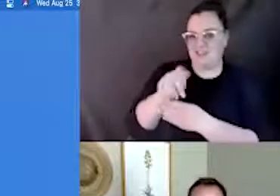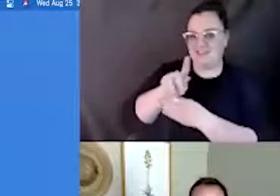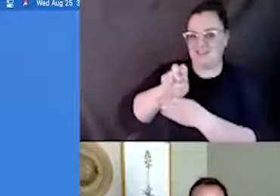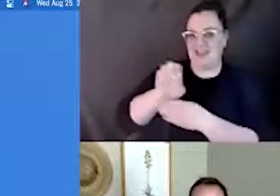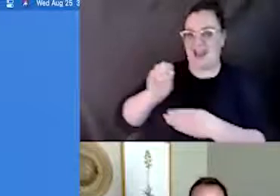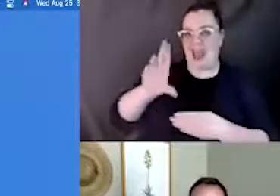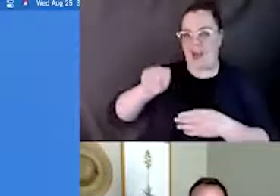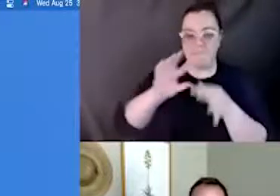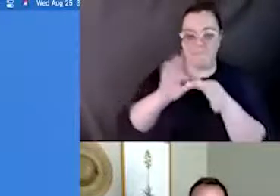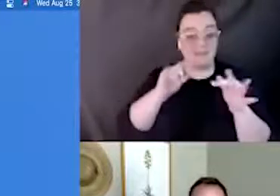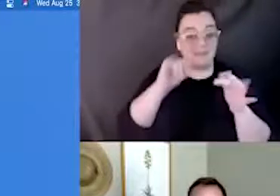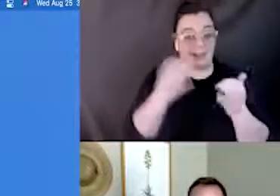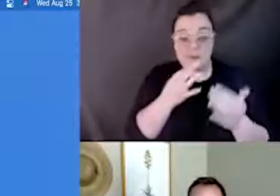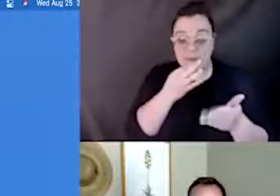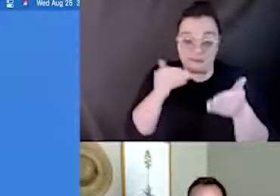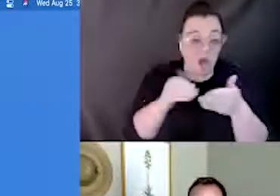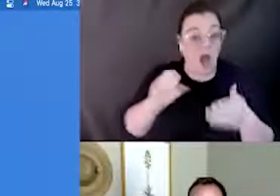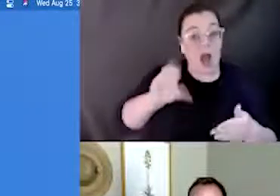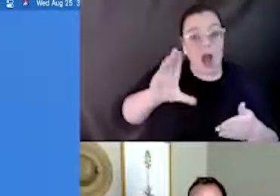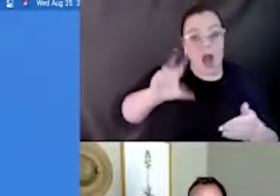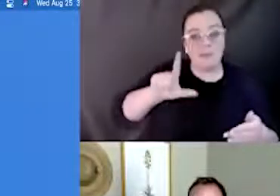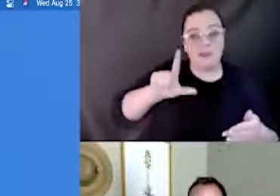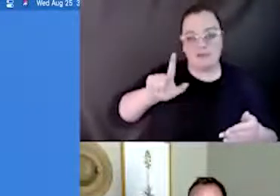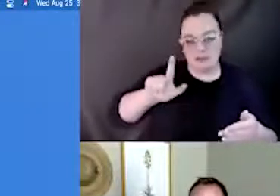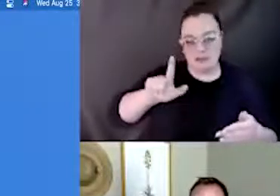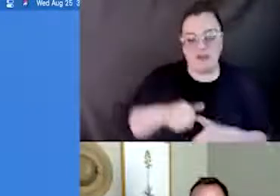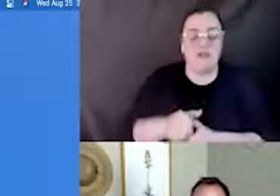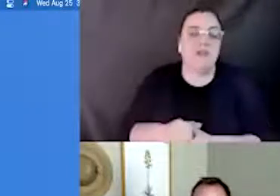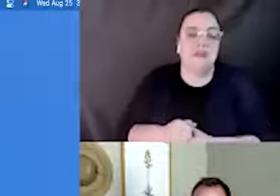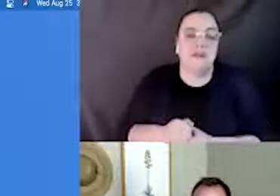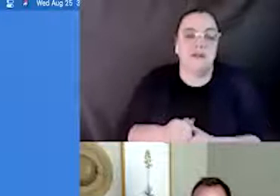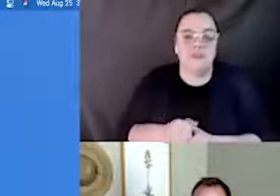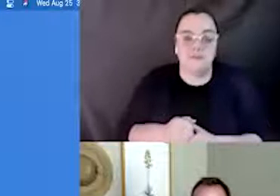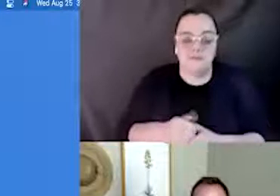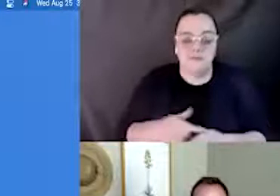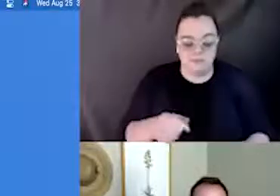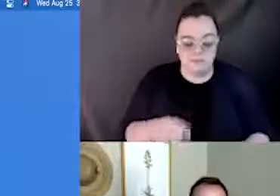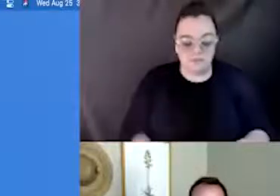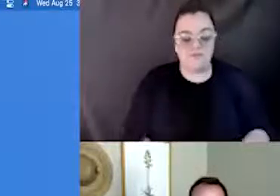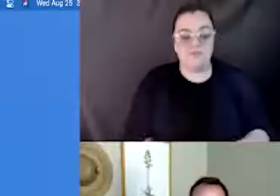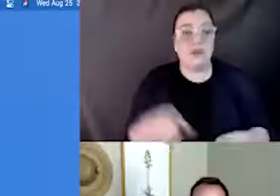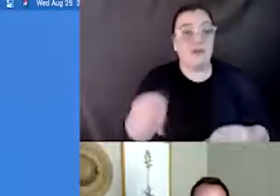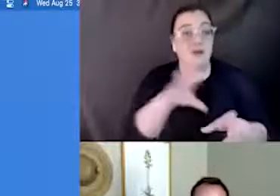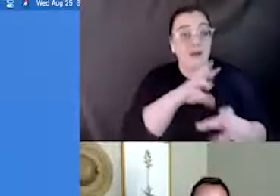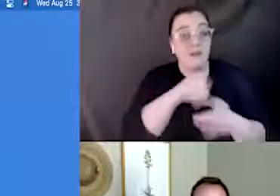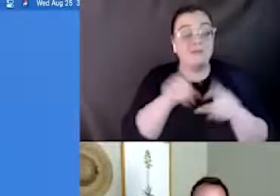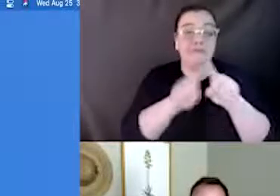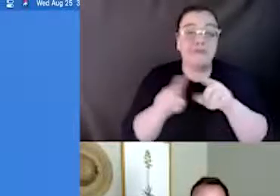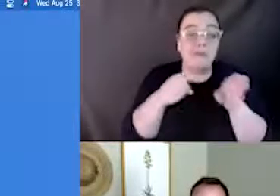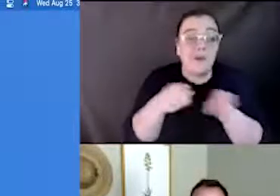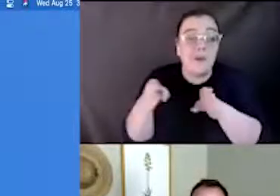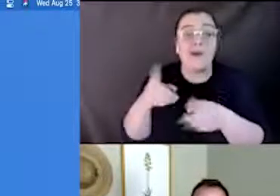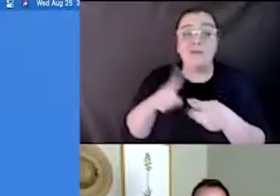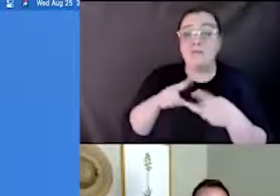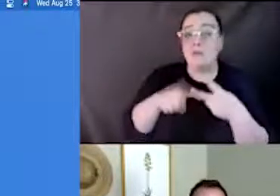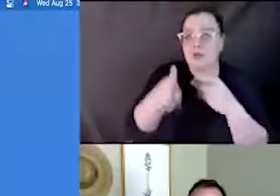soon. International ShakeOut Day is October 21st, but there are different ways people can participate. People can also choose when they